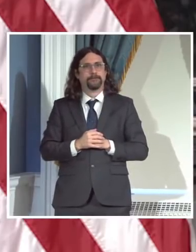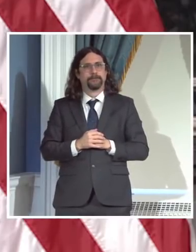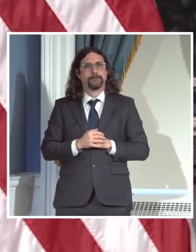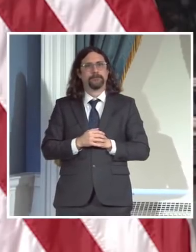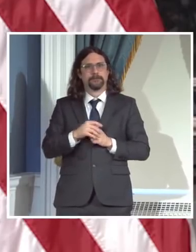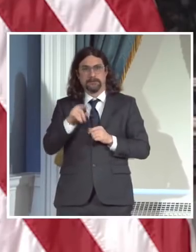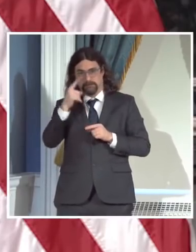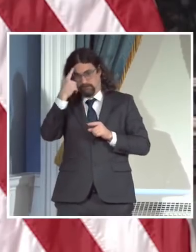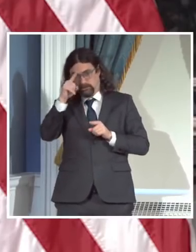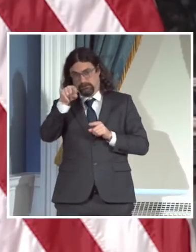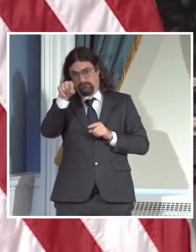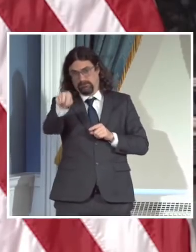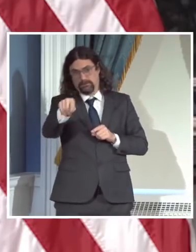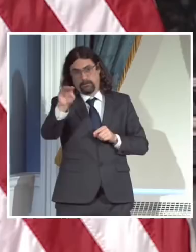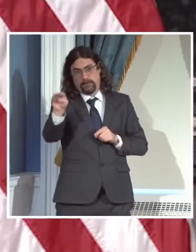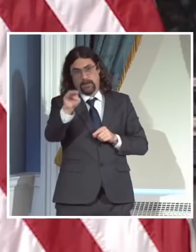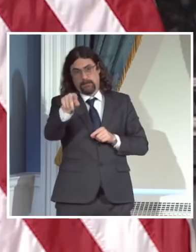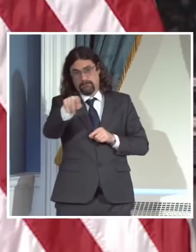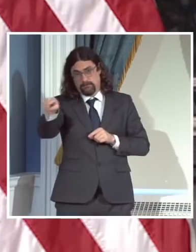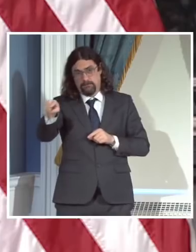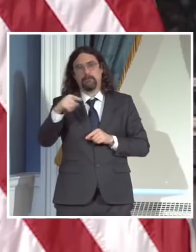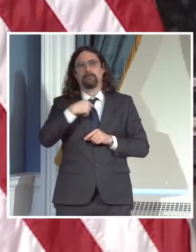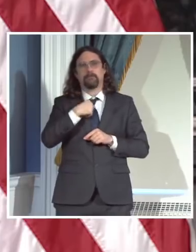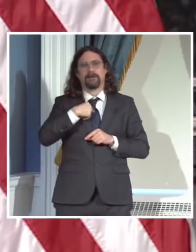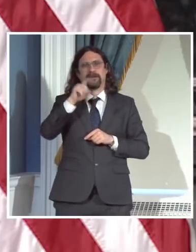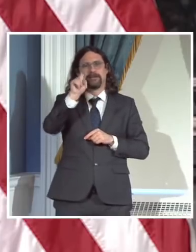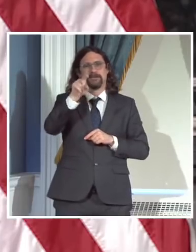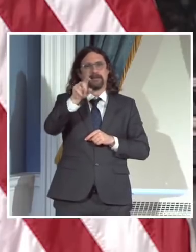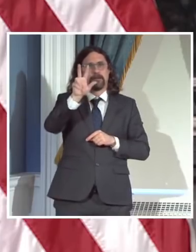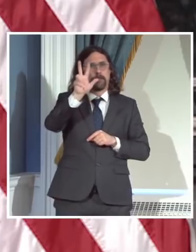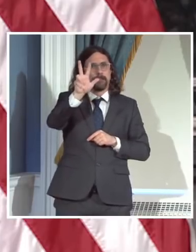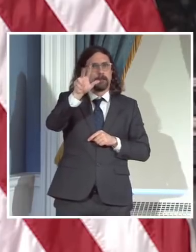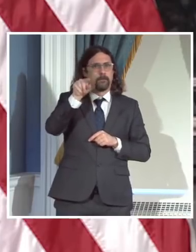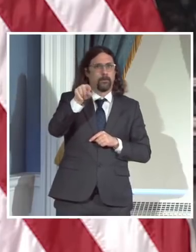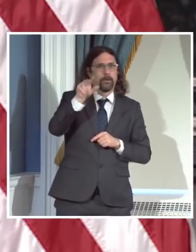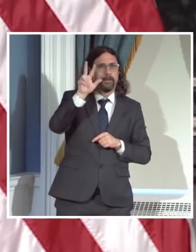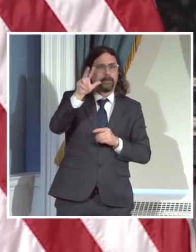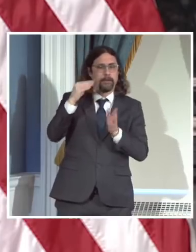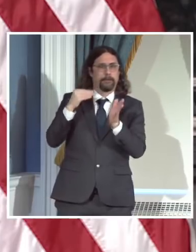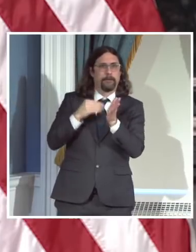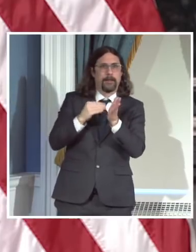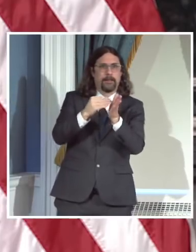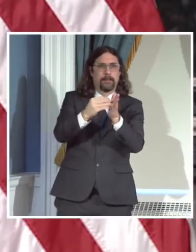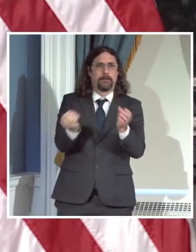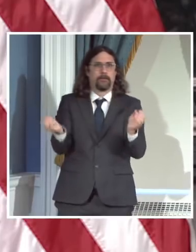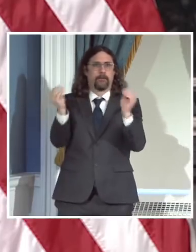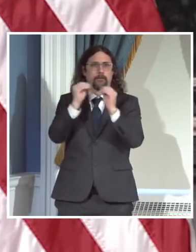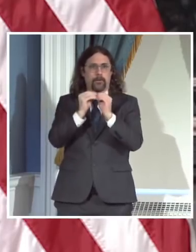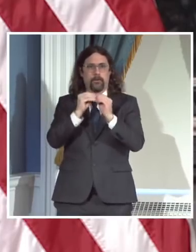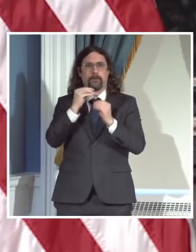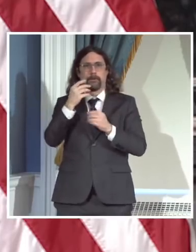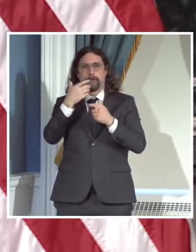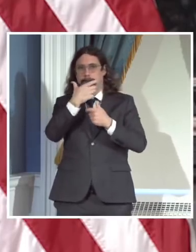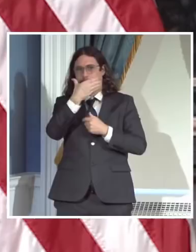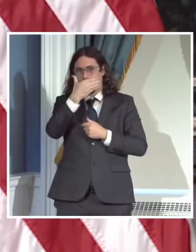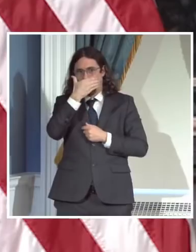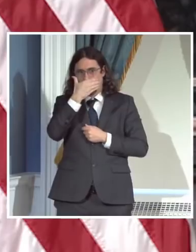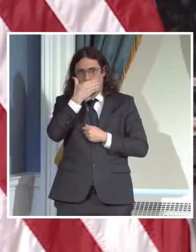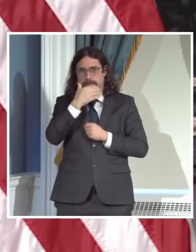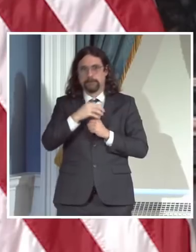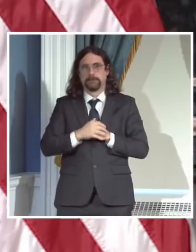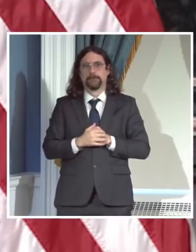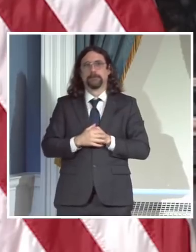Sunday to prepare us for the week ahead. We need 2.1 million surgical masks. We need 100,000 isolation